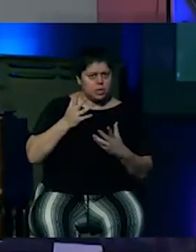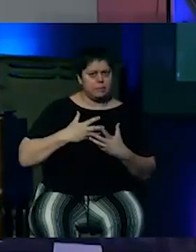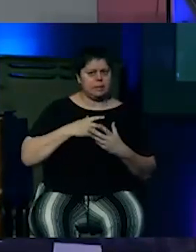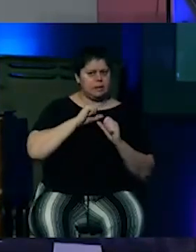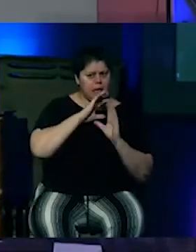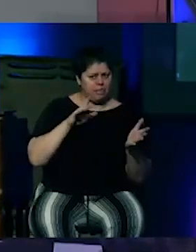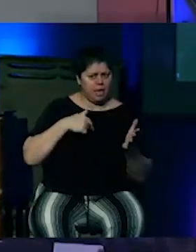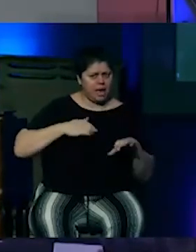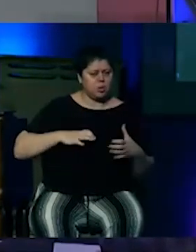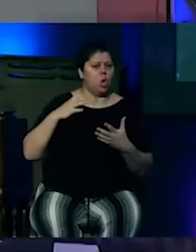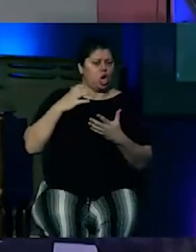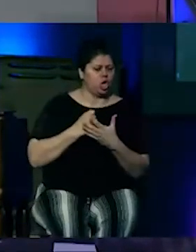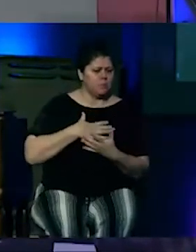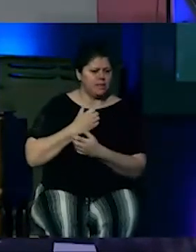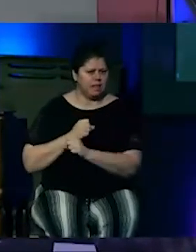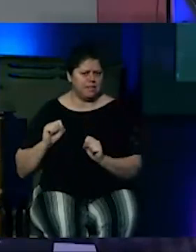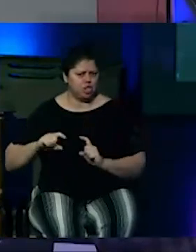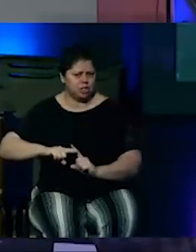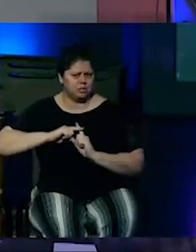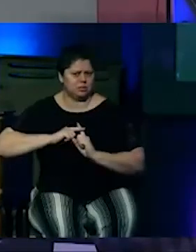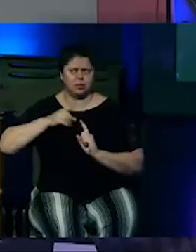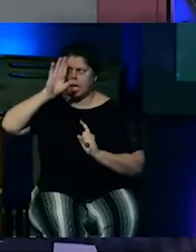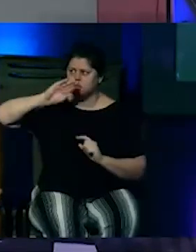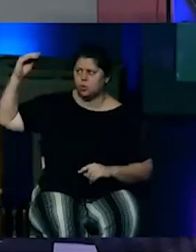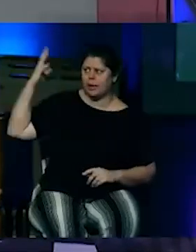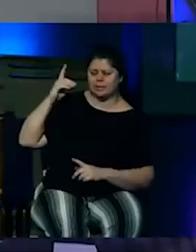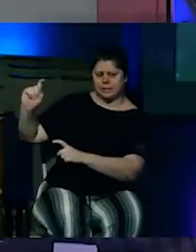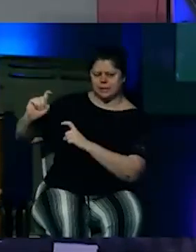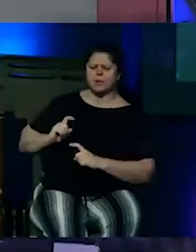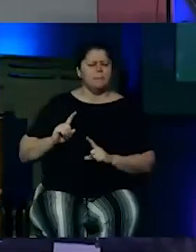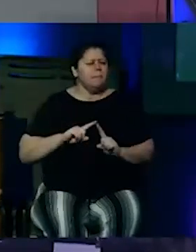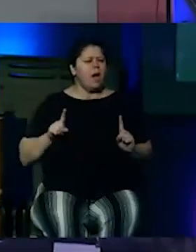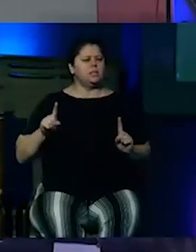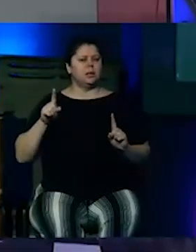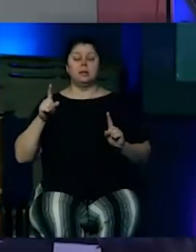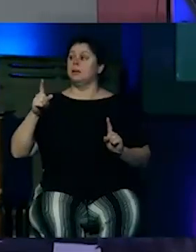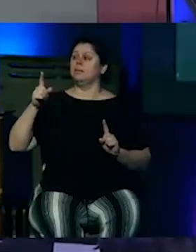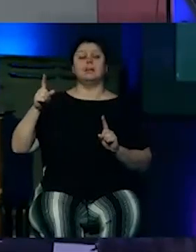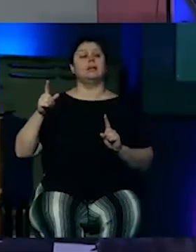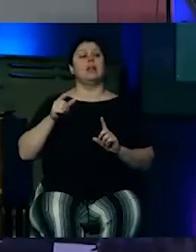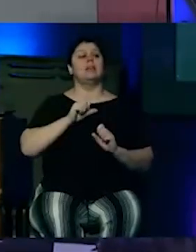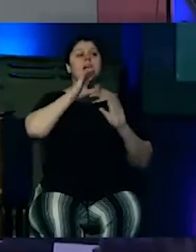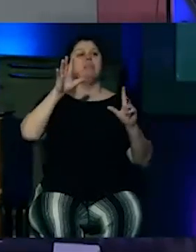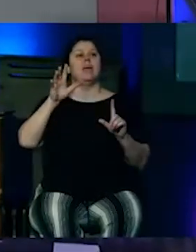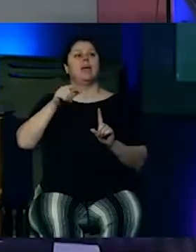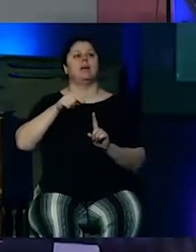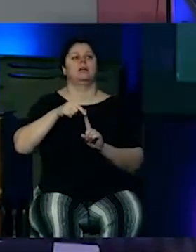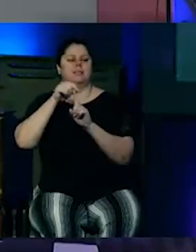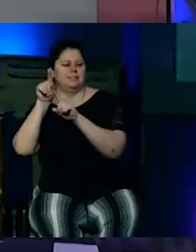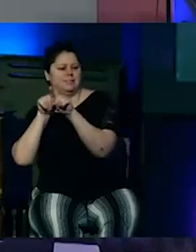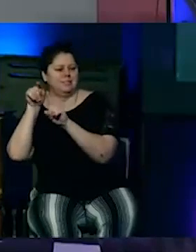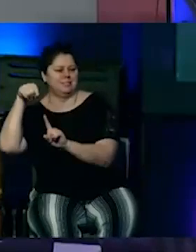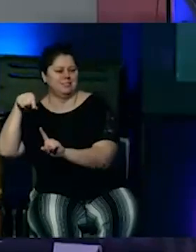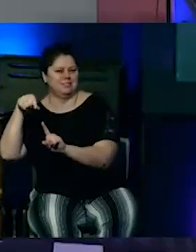earns my salvation, the grace that I've given by God. However, you feel like there's like this asterisk, except if you're gay.